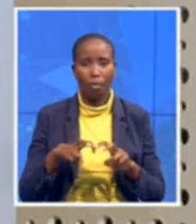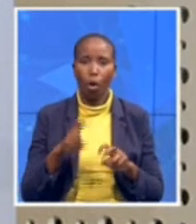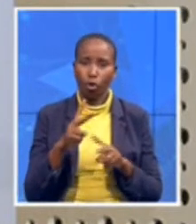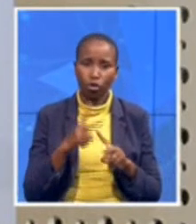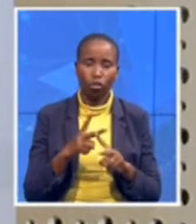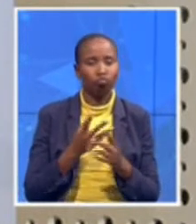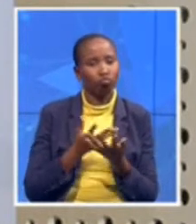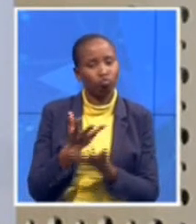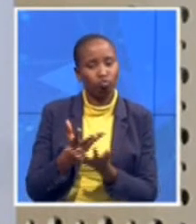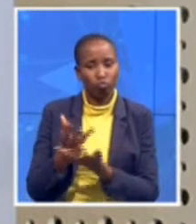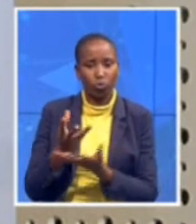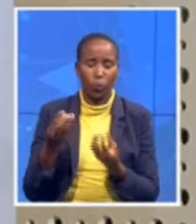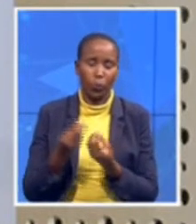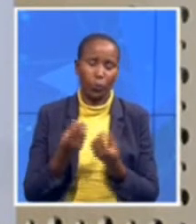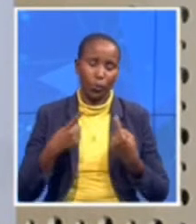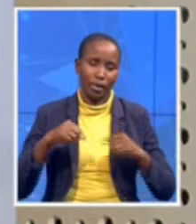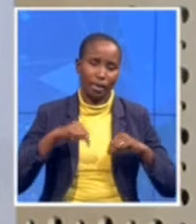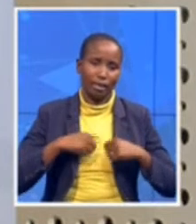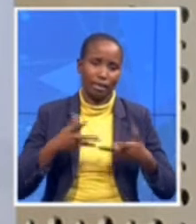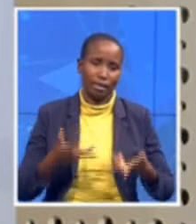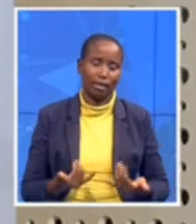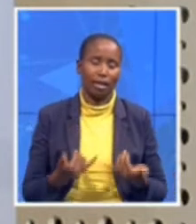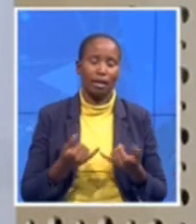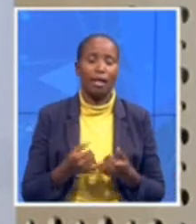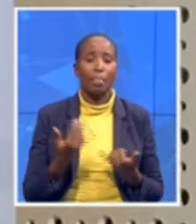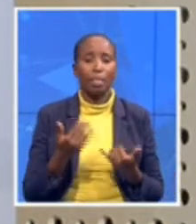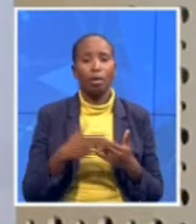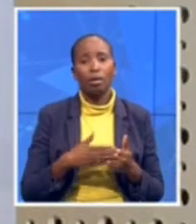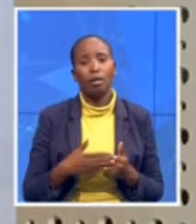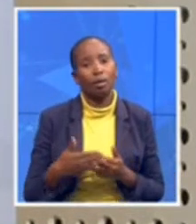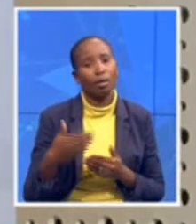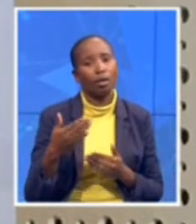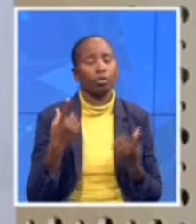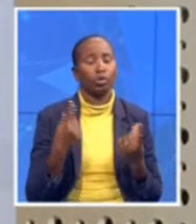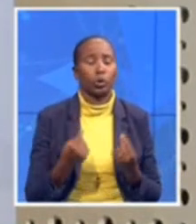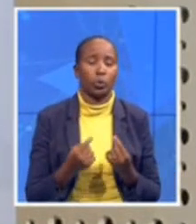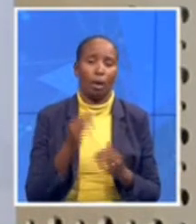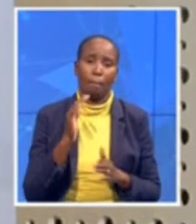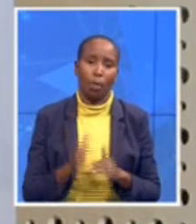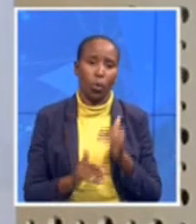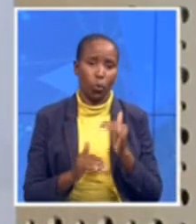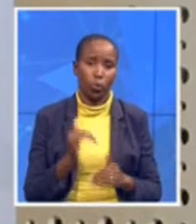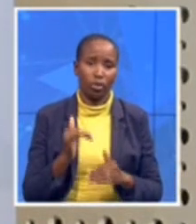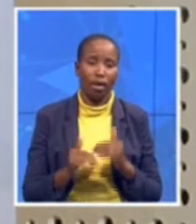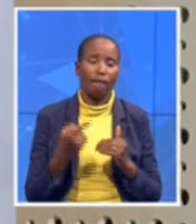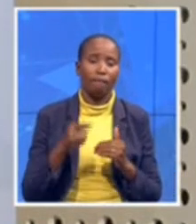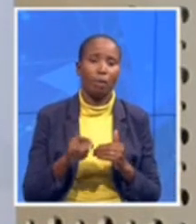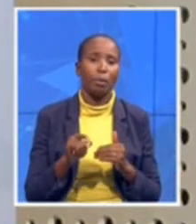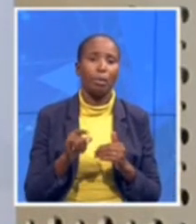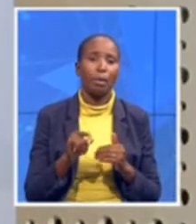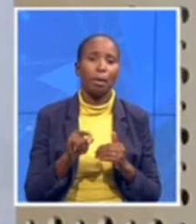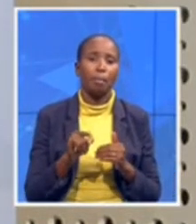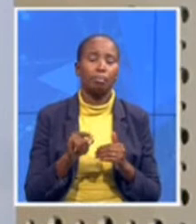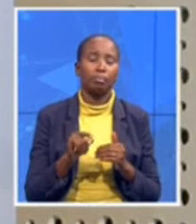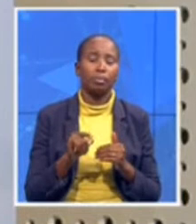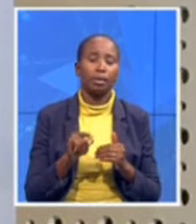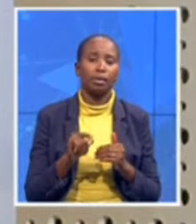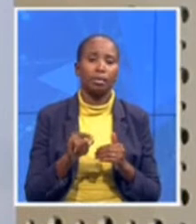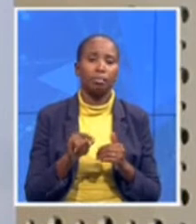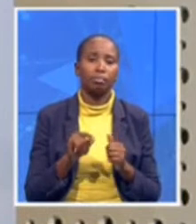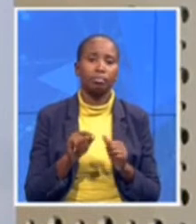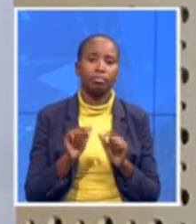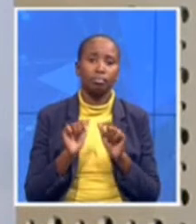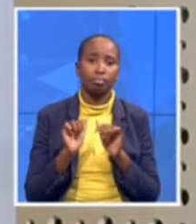continue to embark on a process of public education around the changes that have been